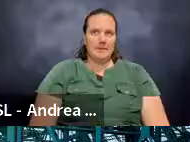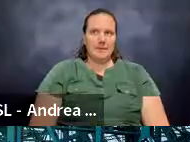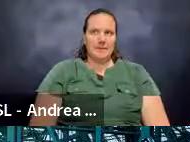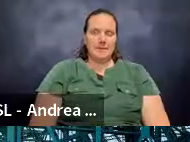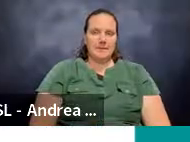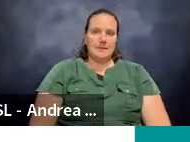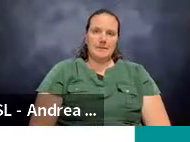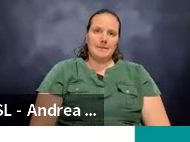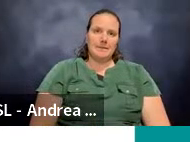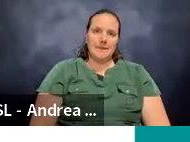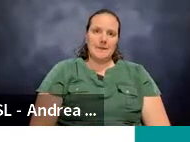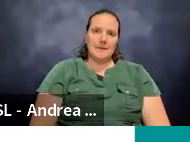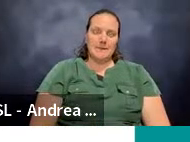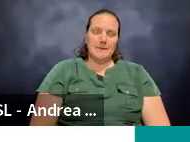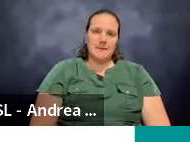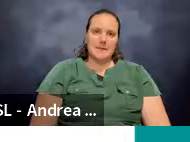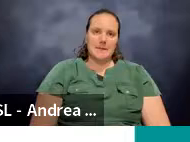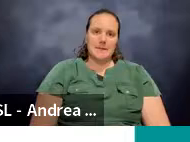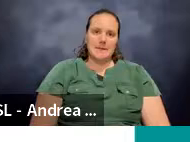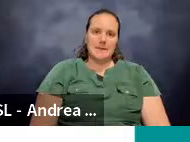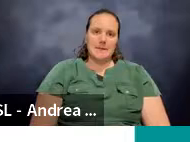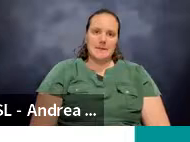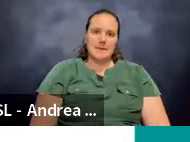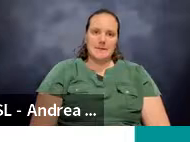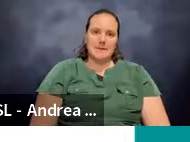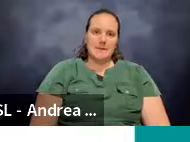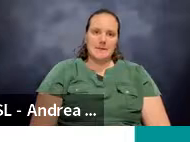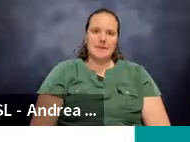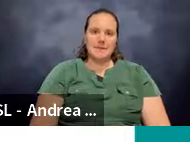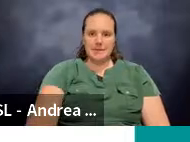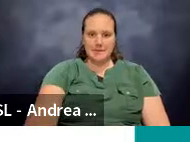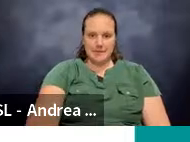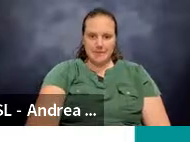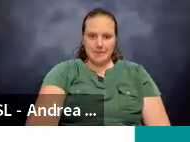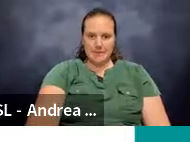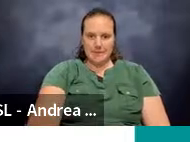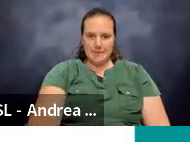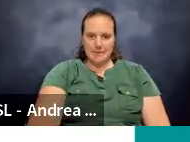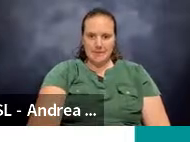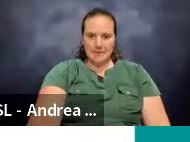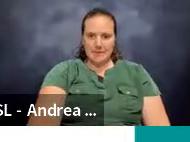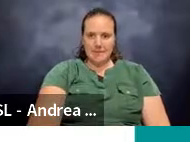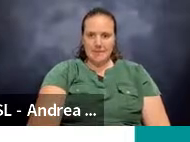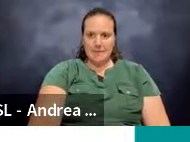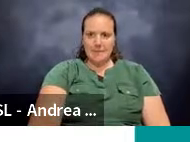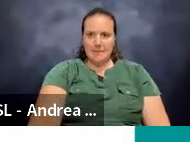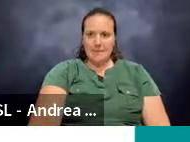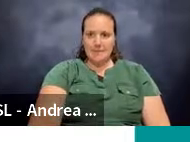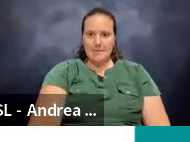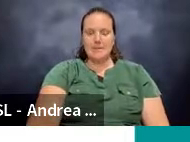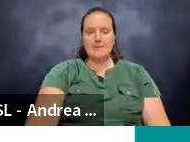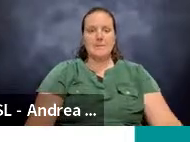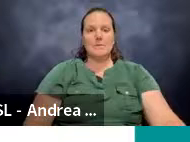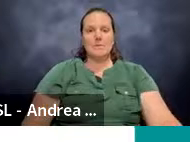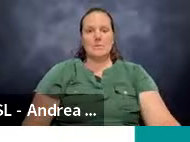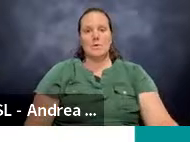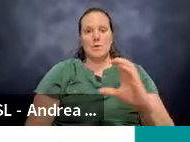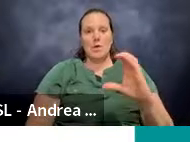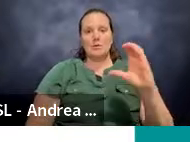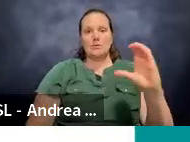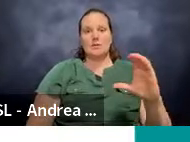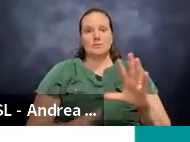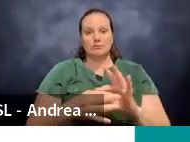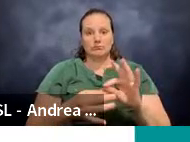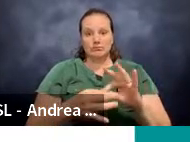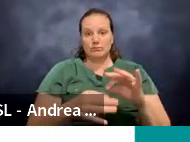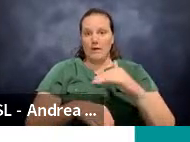Next slide, please. Just as a reminder, closed captions are available in English and in Spanish. English closed captions